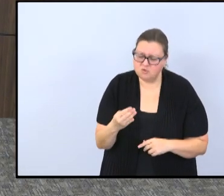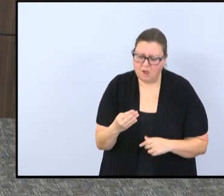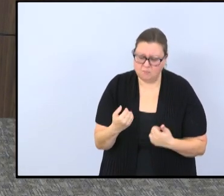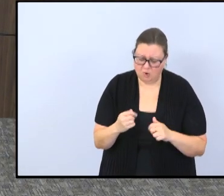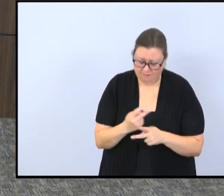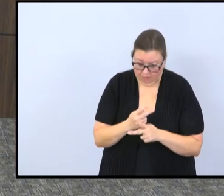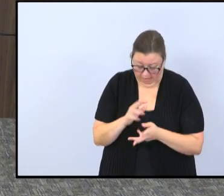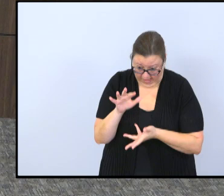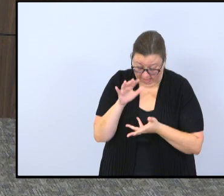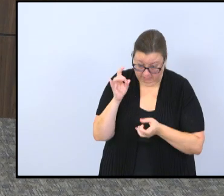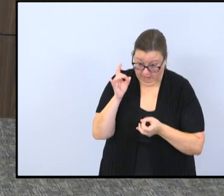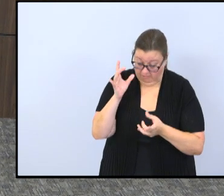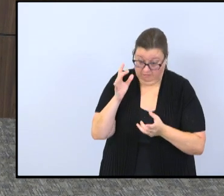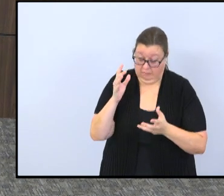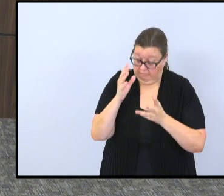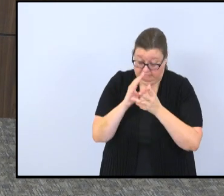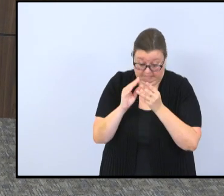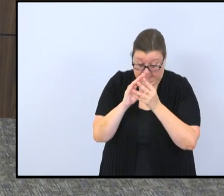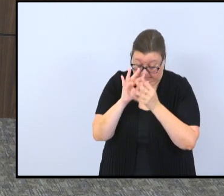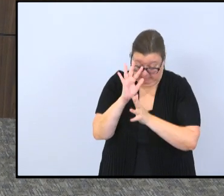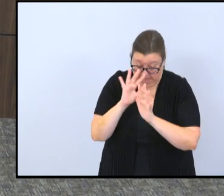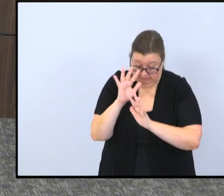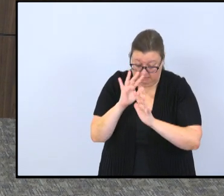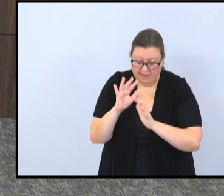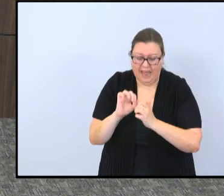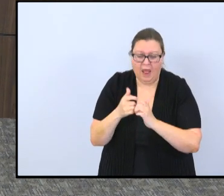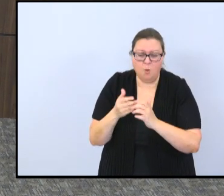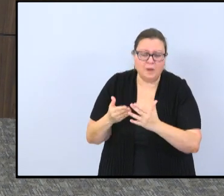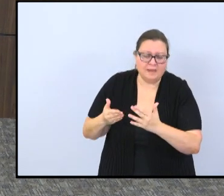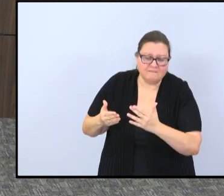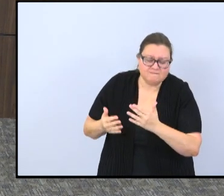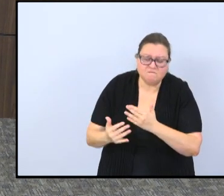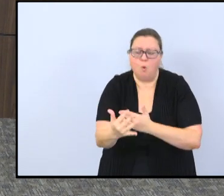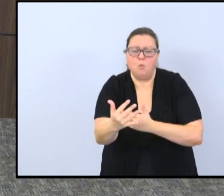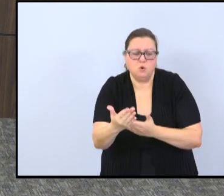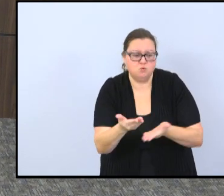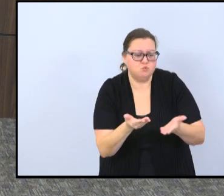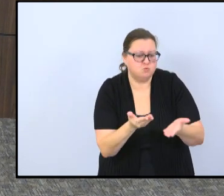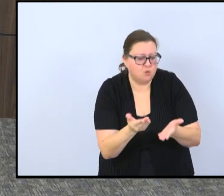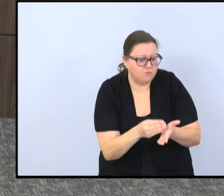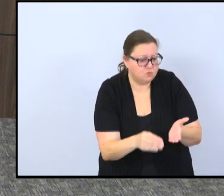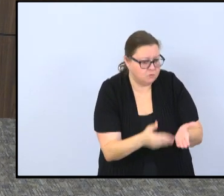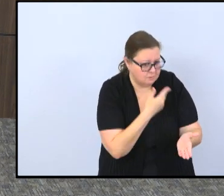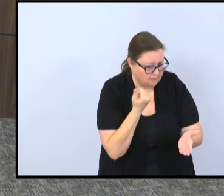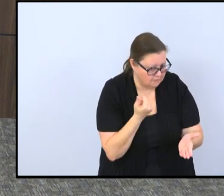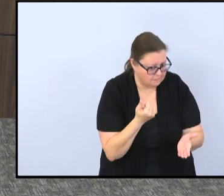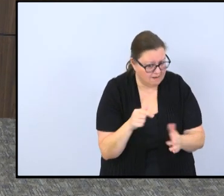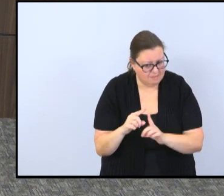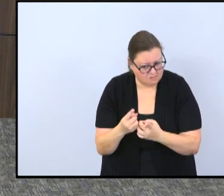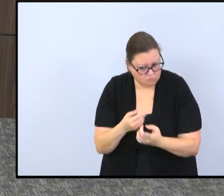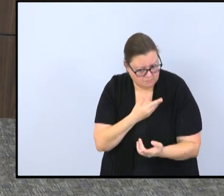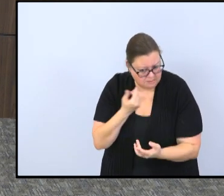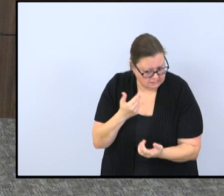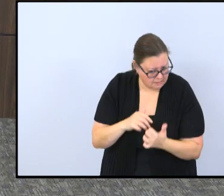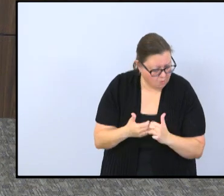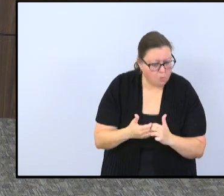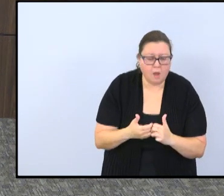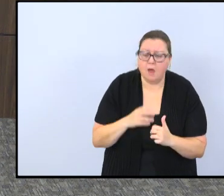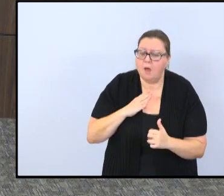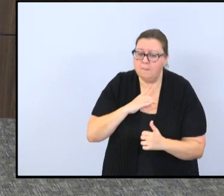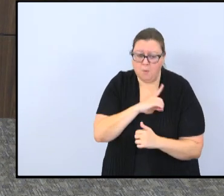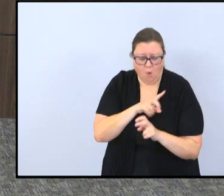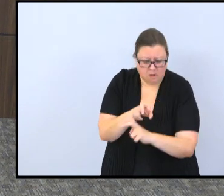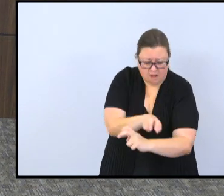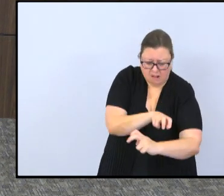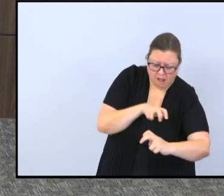to move forward in a way that is best for the students of this district. And you have a board all the way across